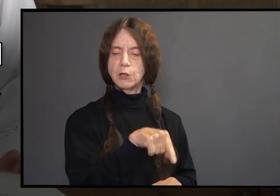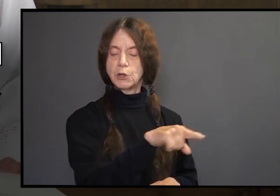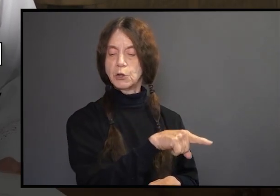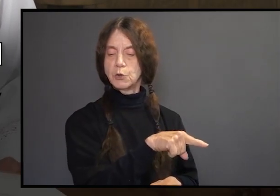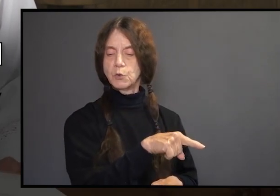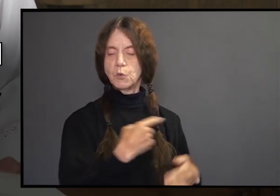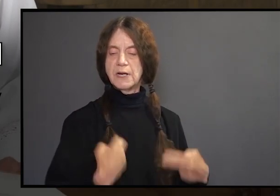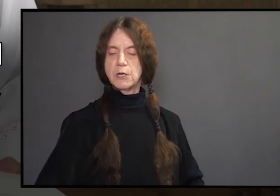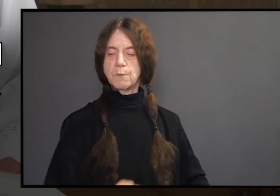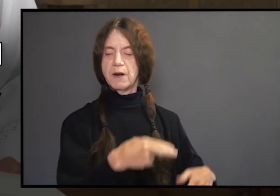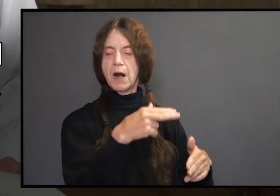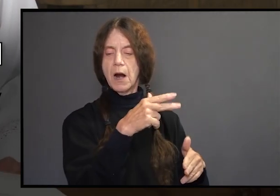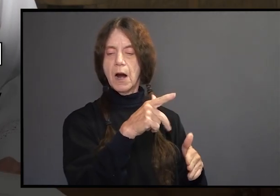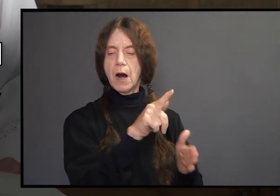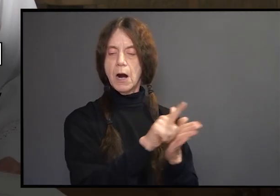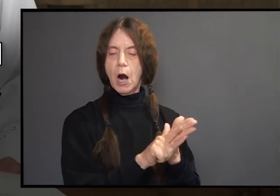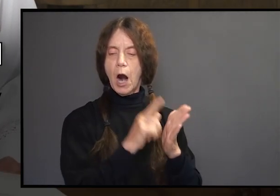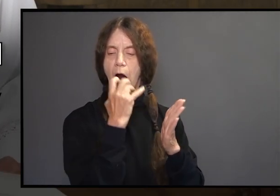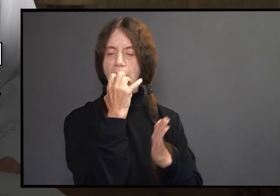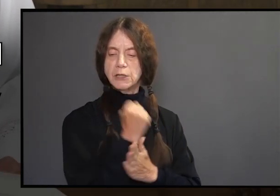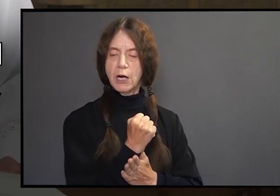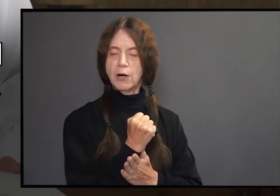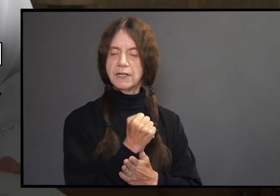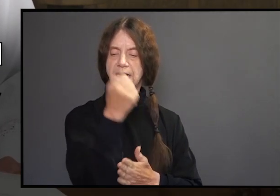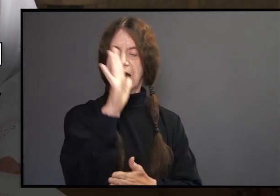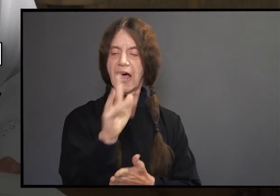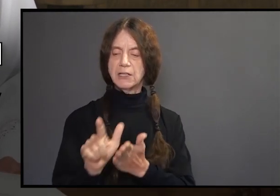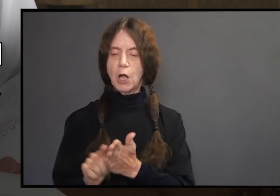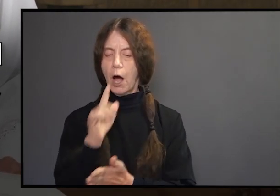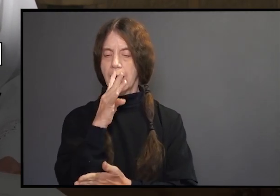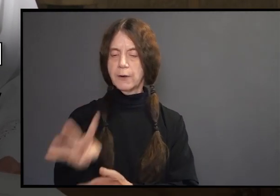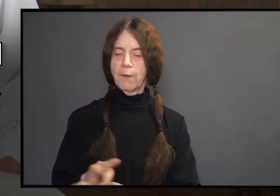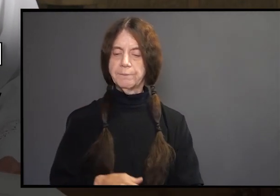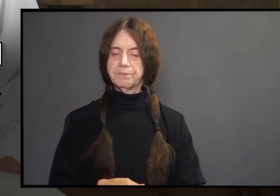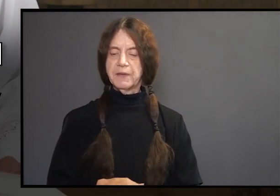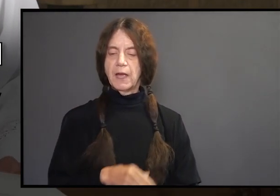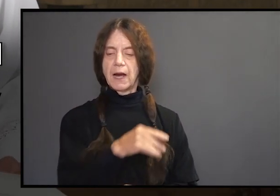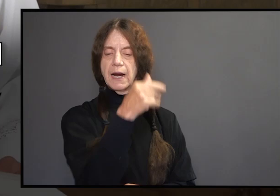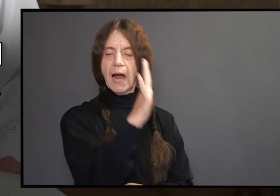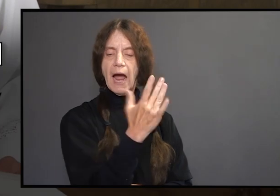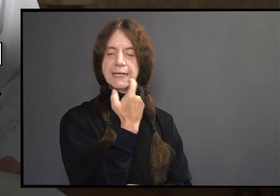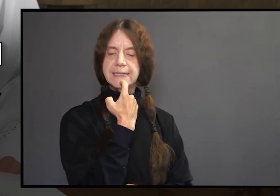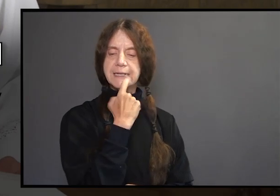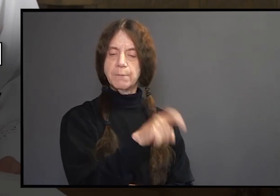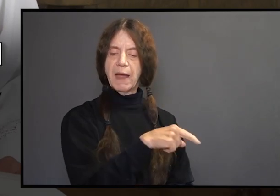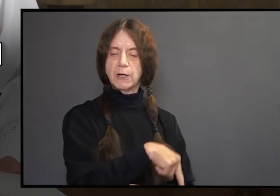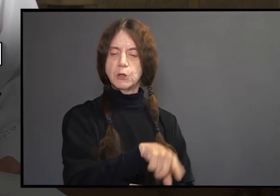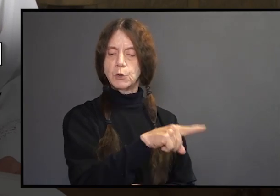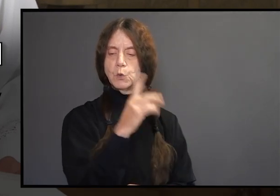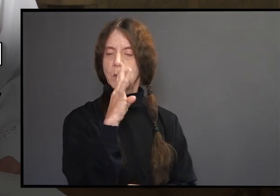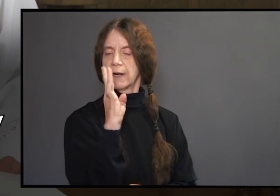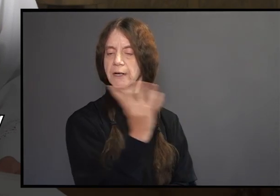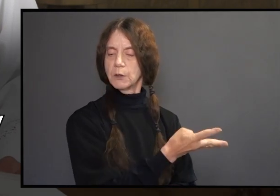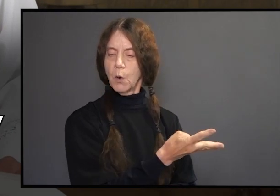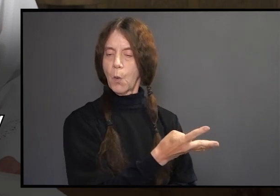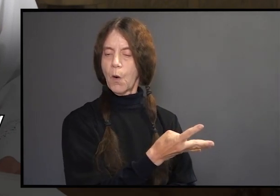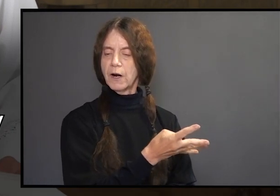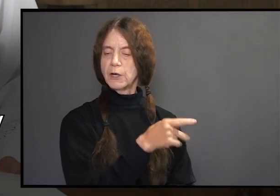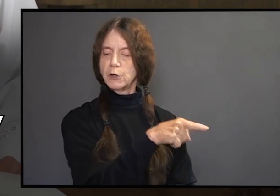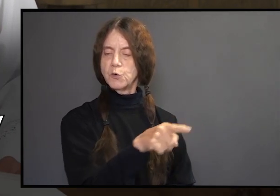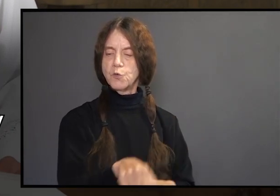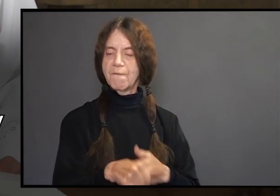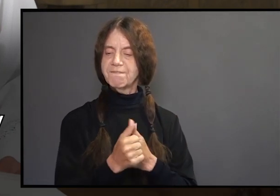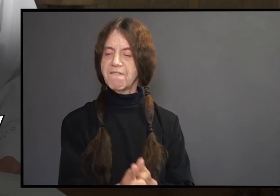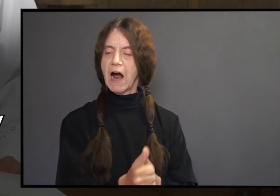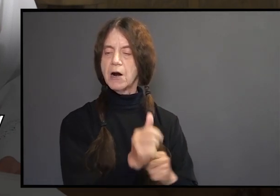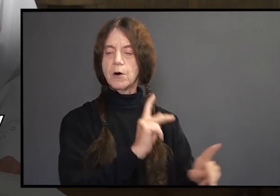tradition of men." And he said to them, "You have a fine way of rejecting the commandment of God in order to